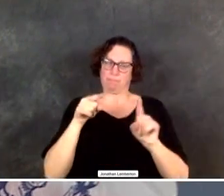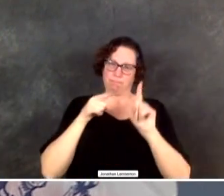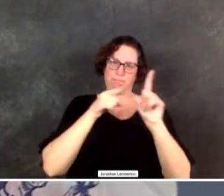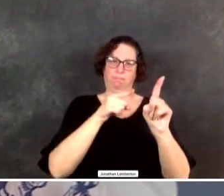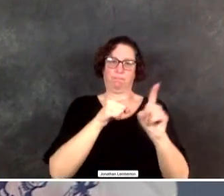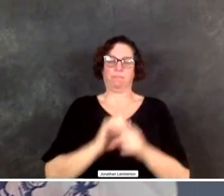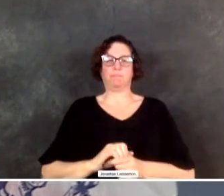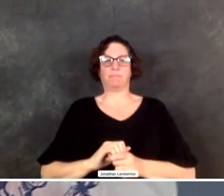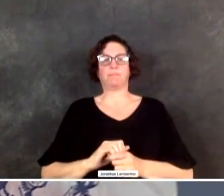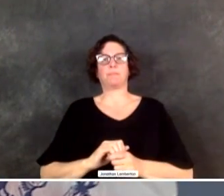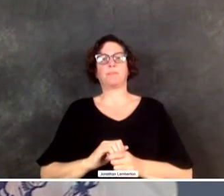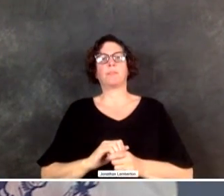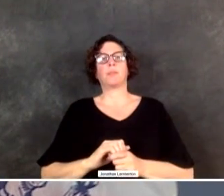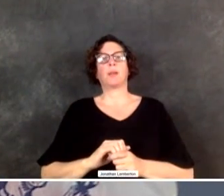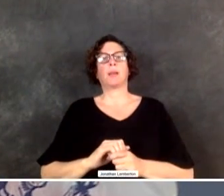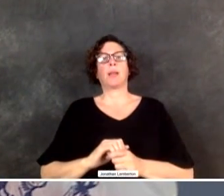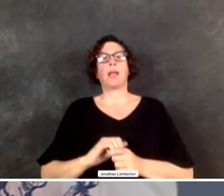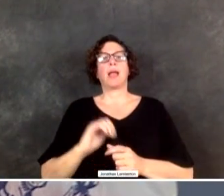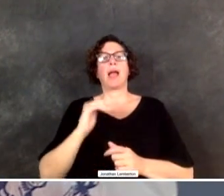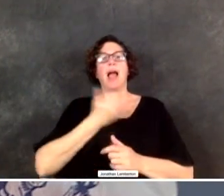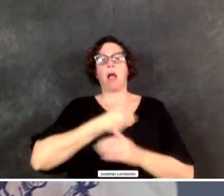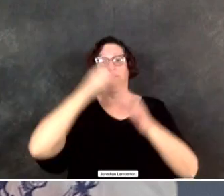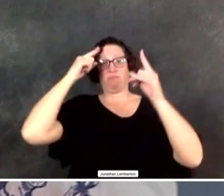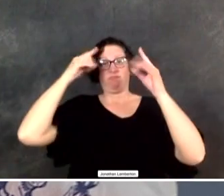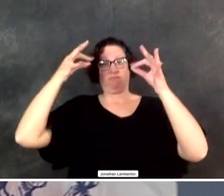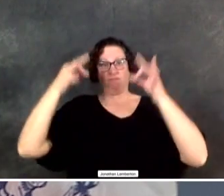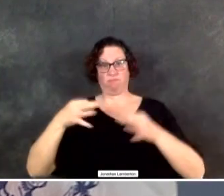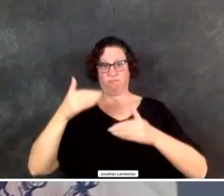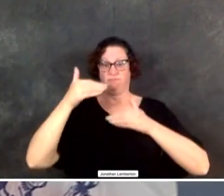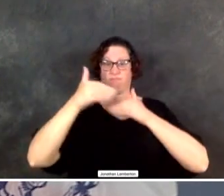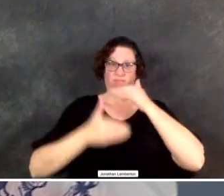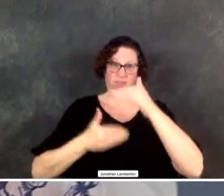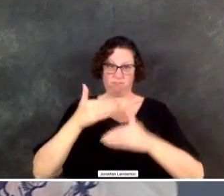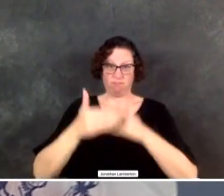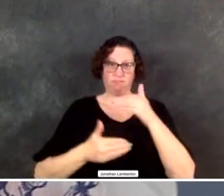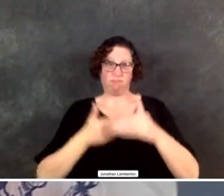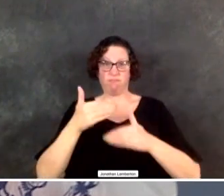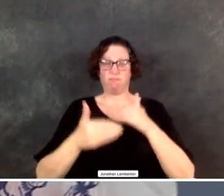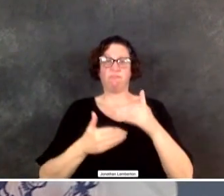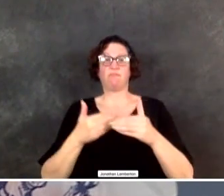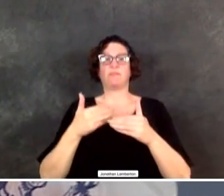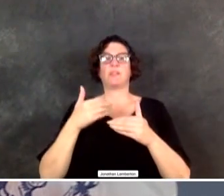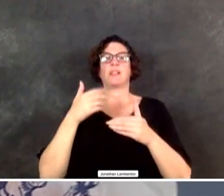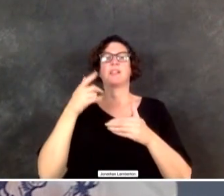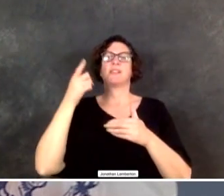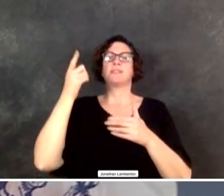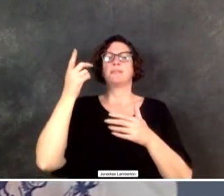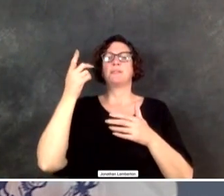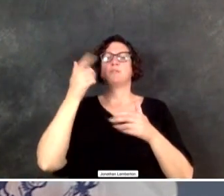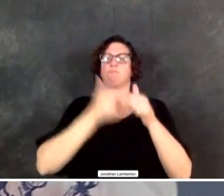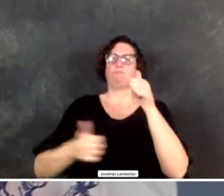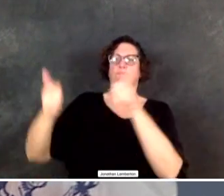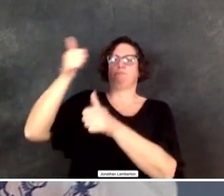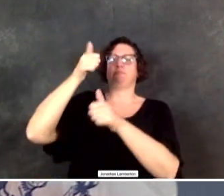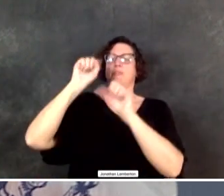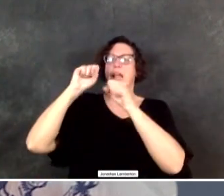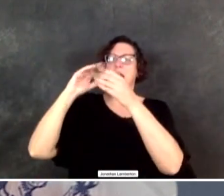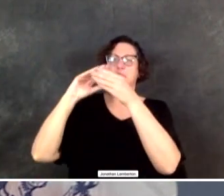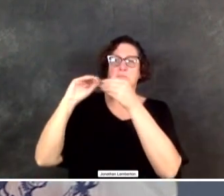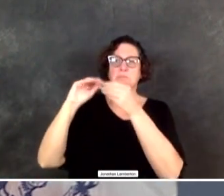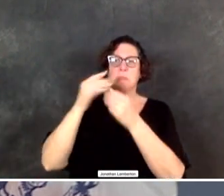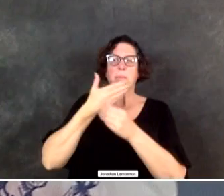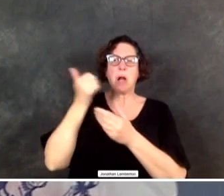decision process and the workforce, Chancellor can certainly speak to that because there's been ongoing discussions. Of